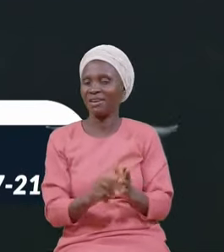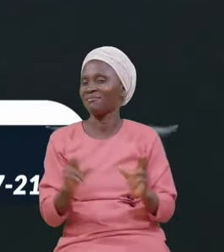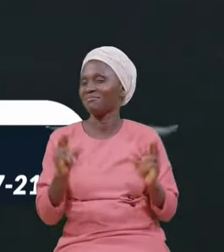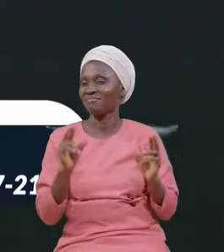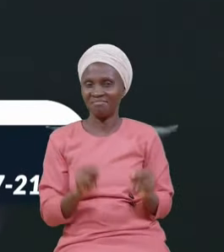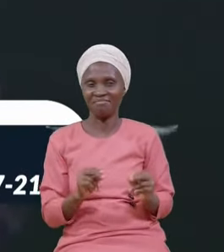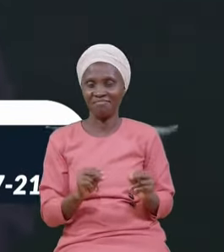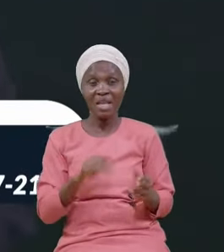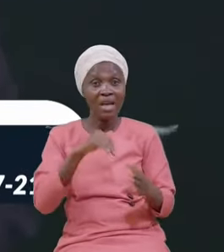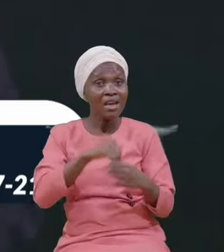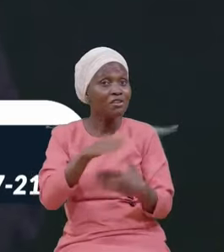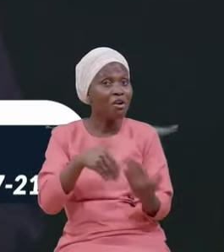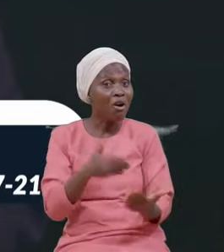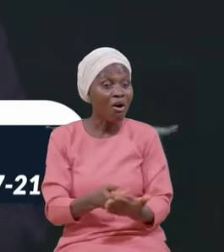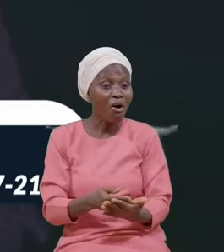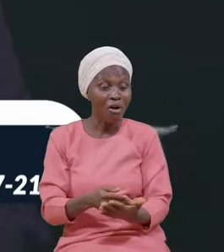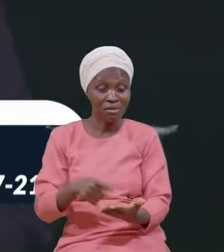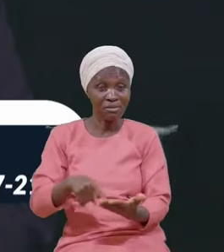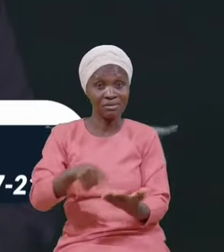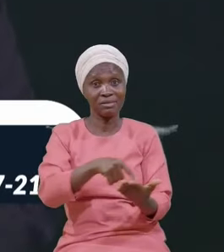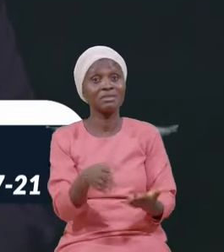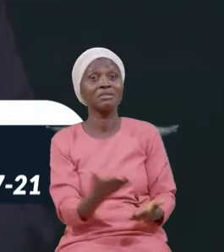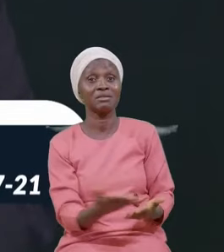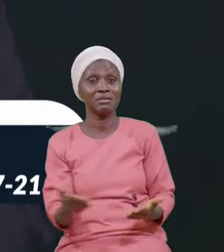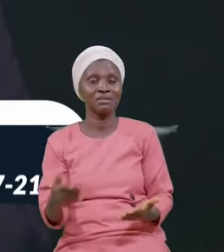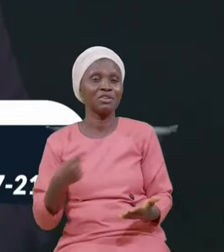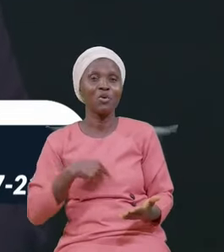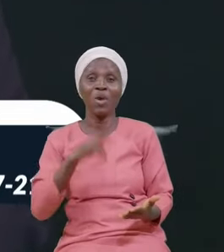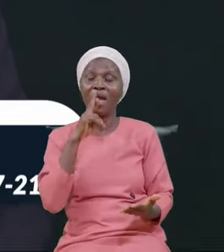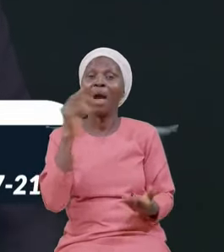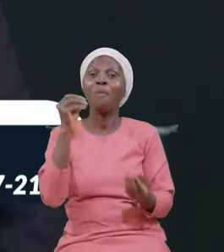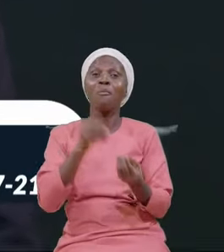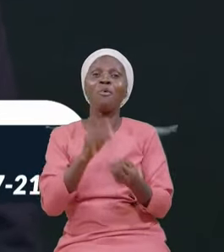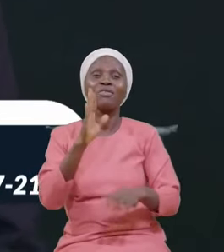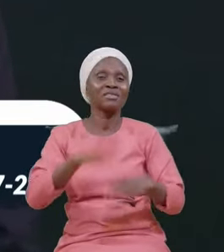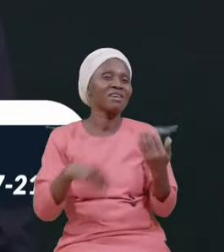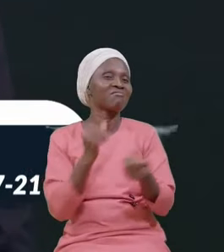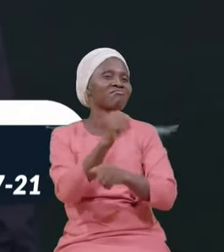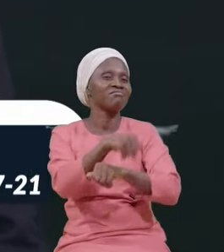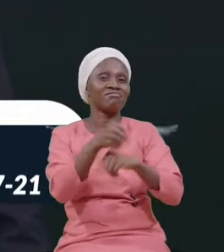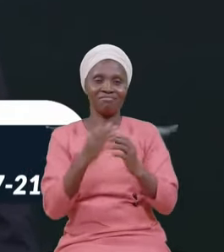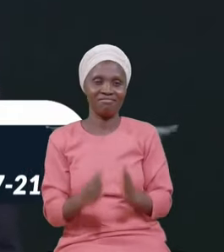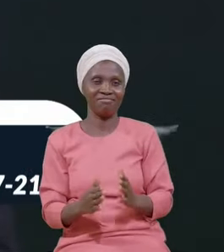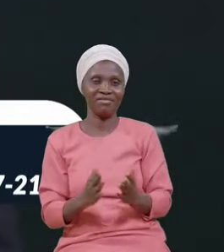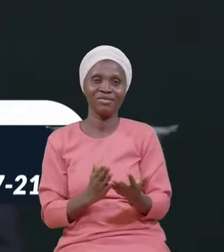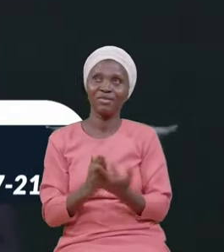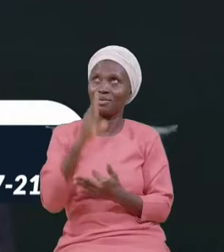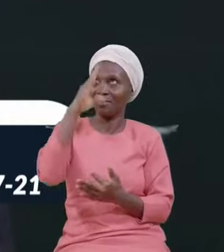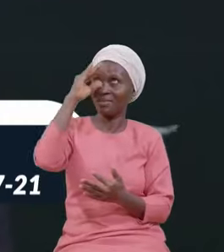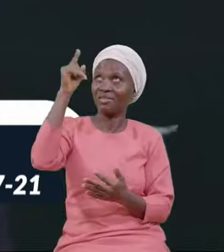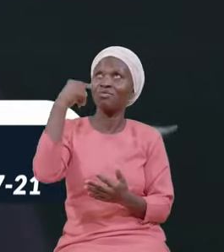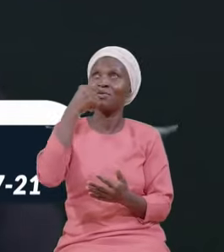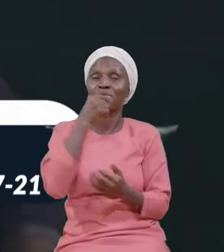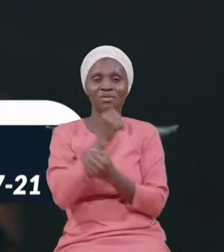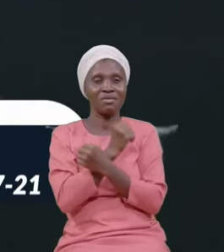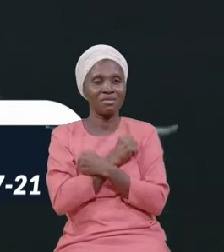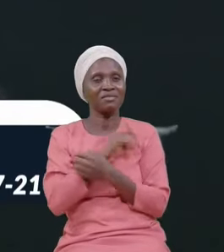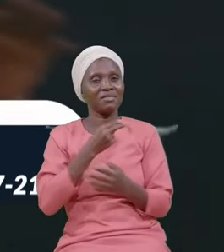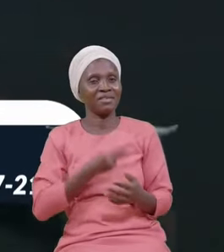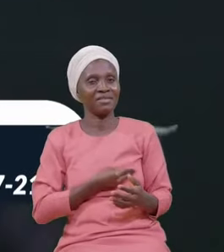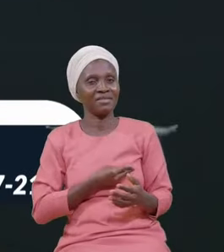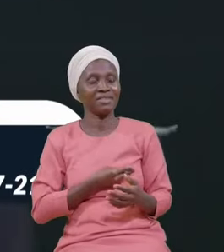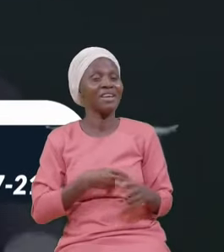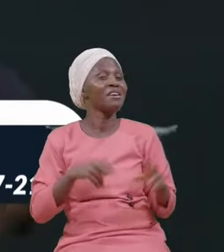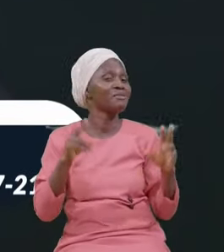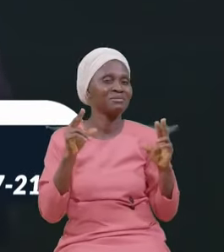than coner us through him that loved us nay in